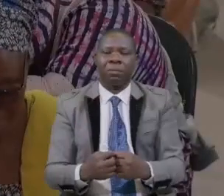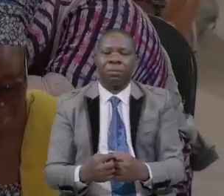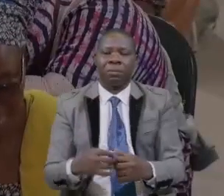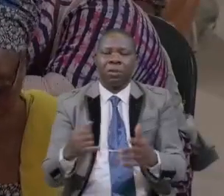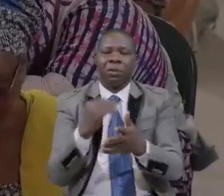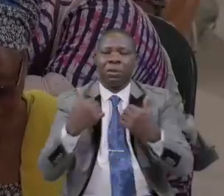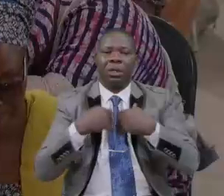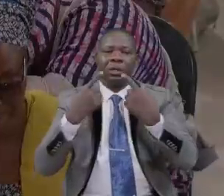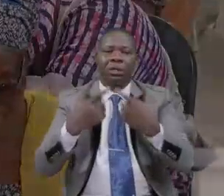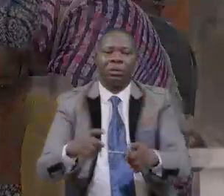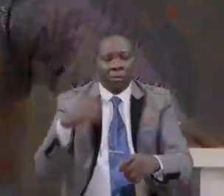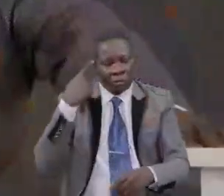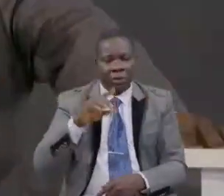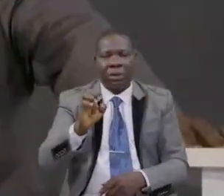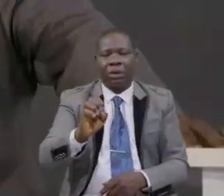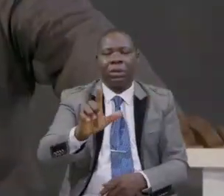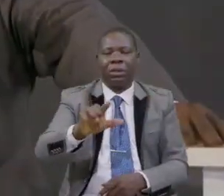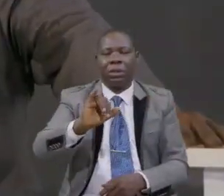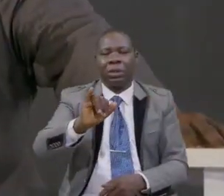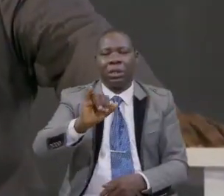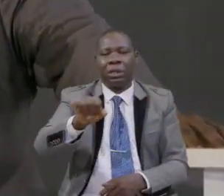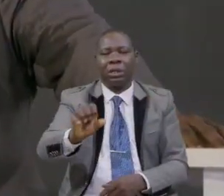Elisha. It has happened for me.